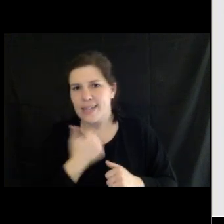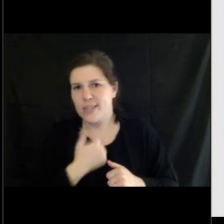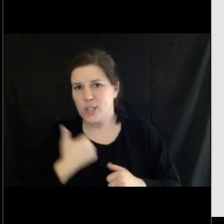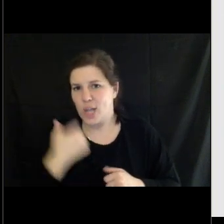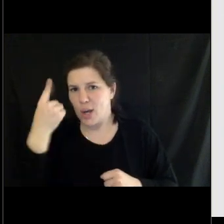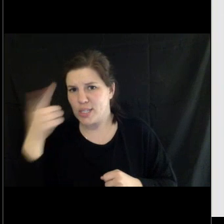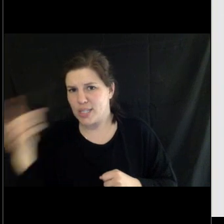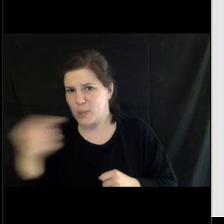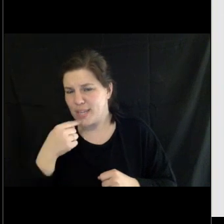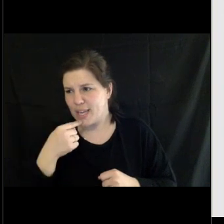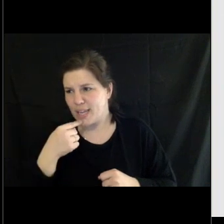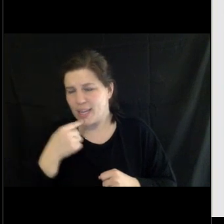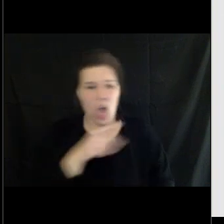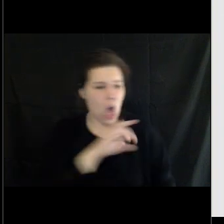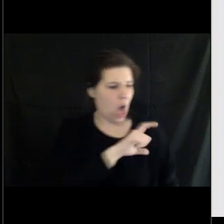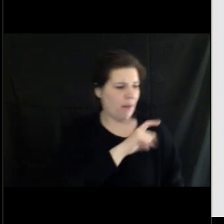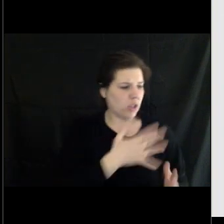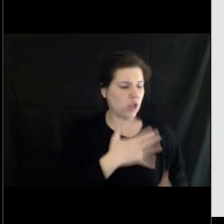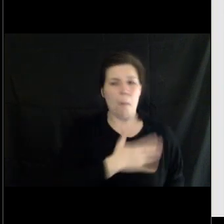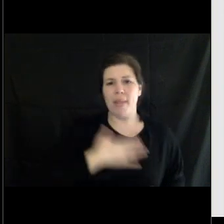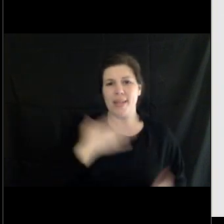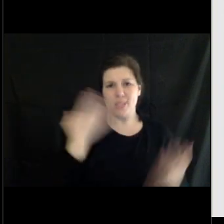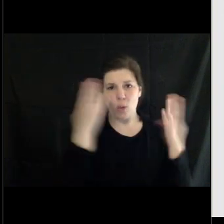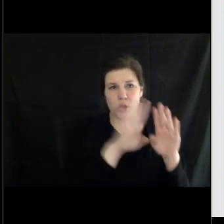Officers, please close the door.